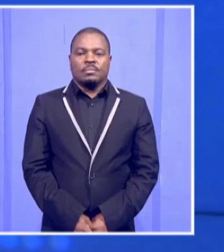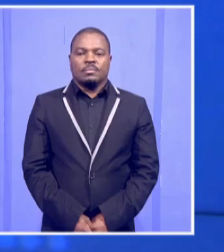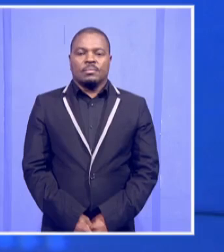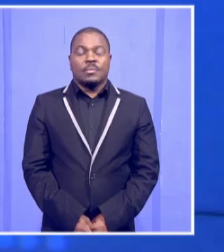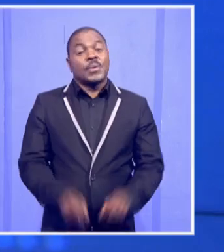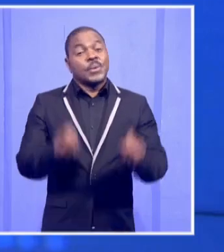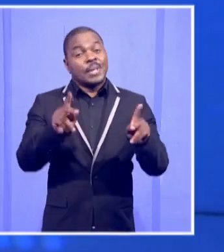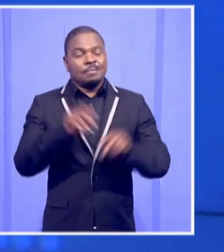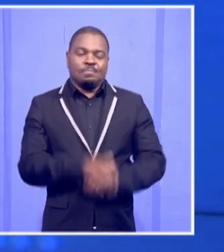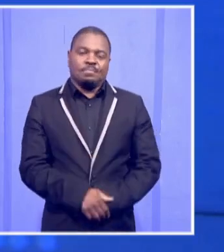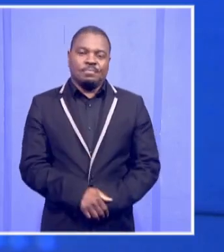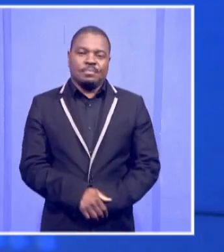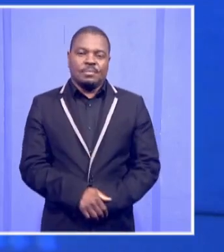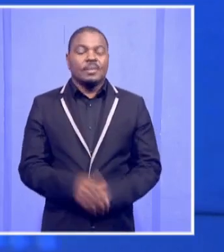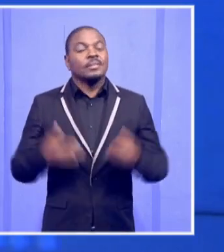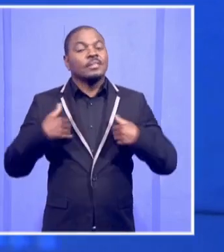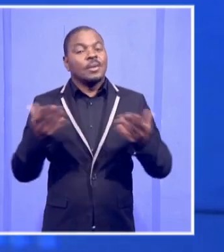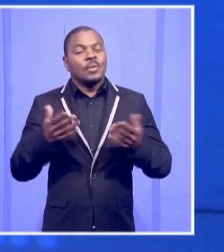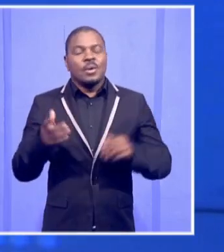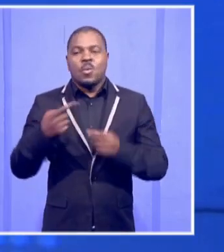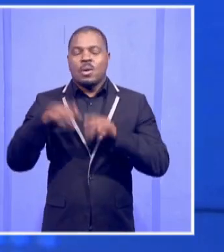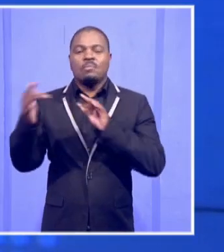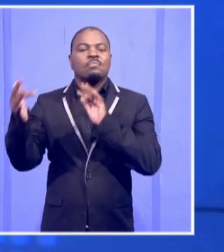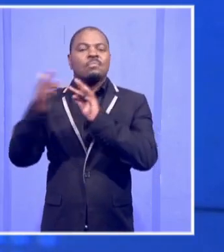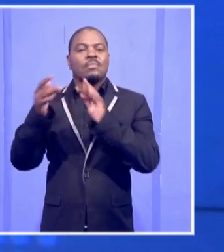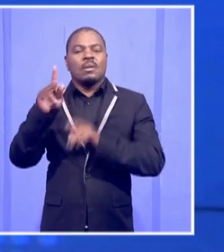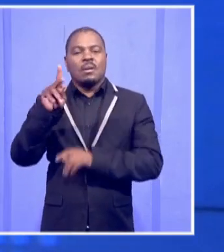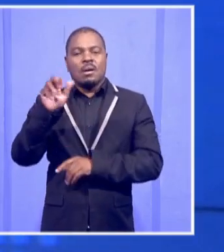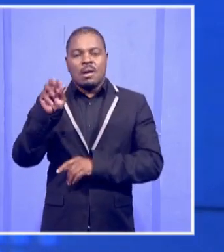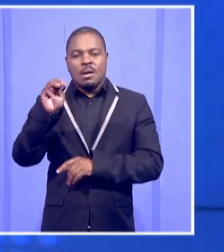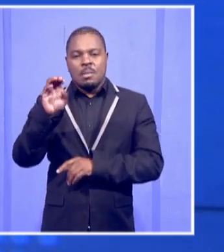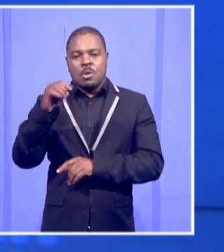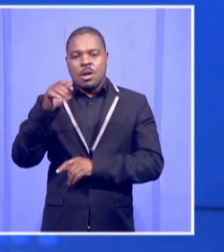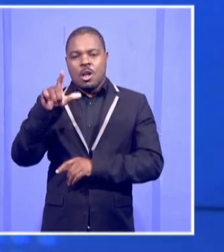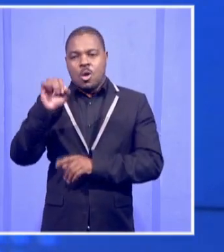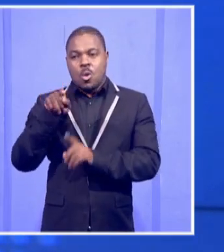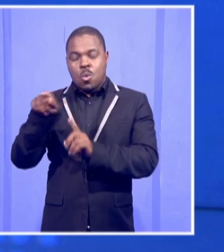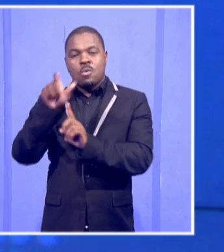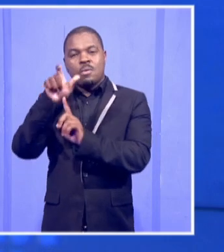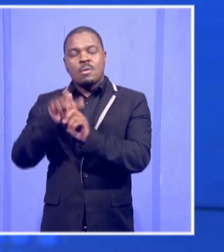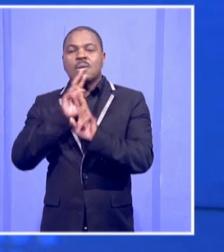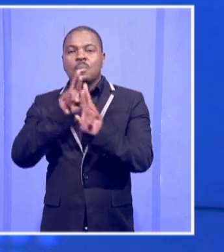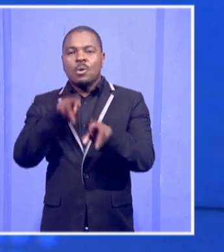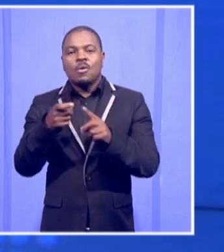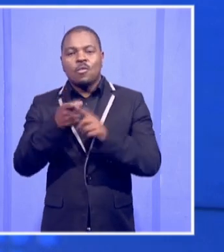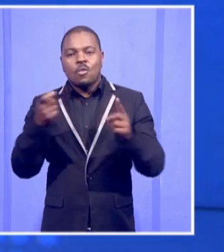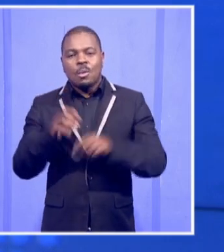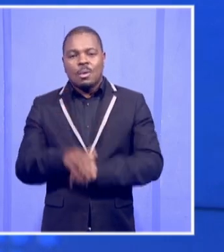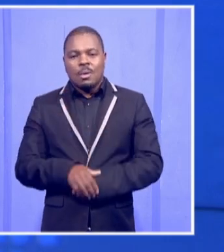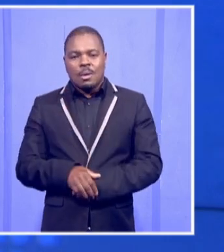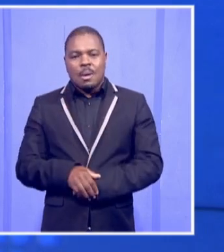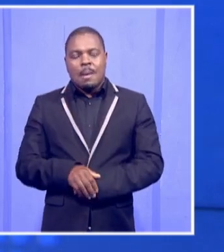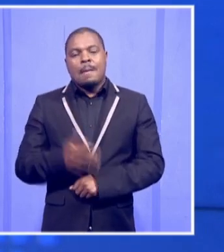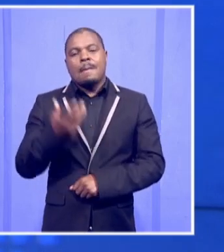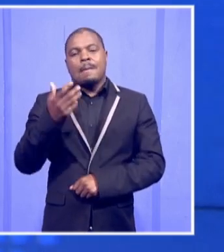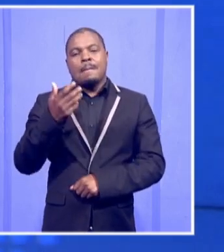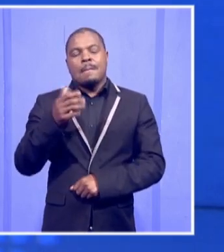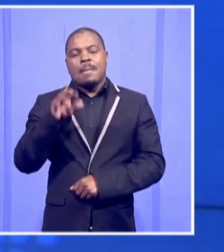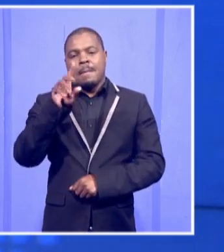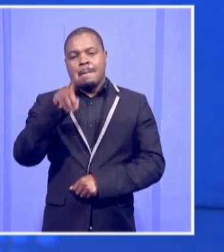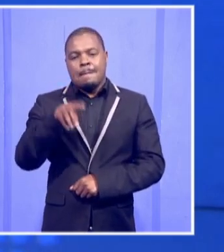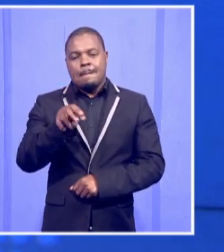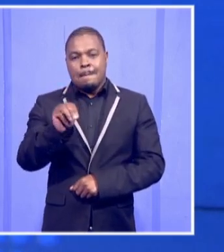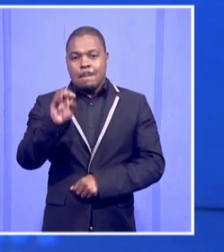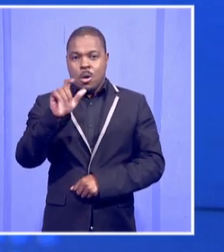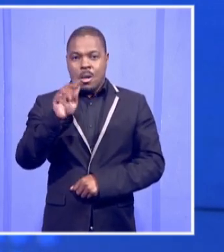Okay, we start here. We cross to our reporter Kamogelo Segoy, who is outside the Dr. Rentlai Petrus Molemela Stadium